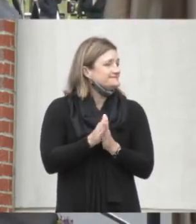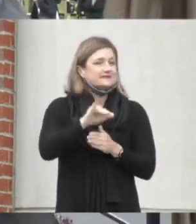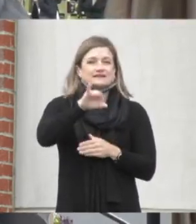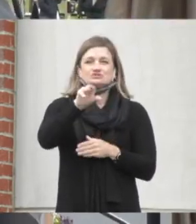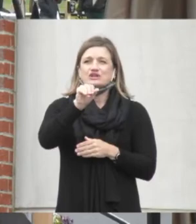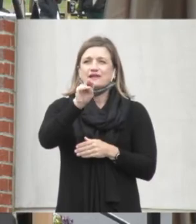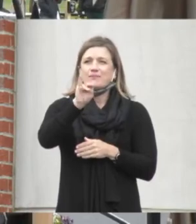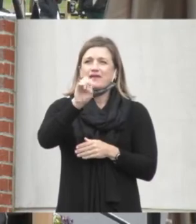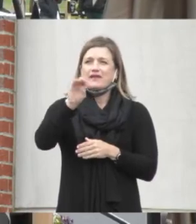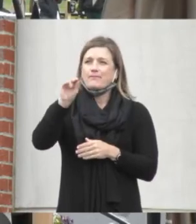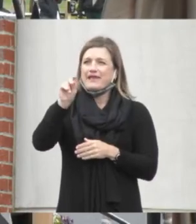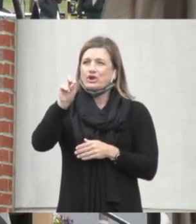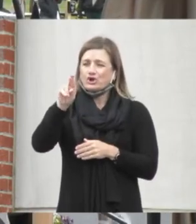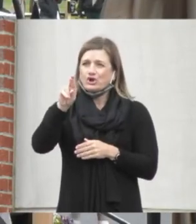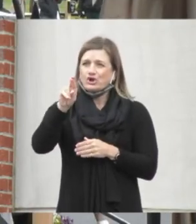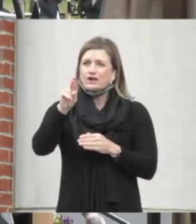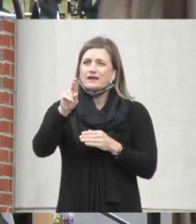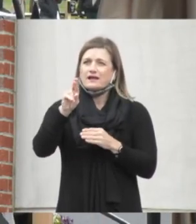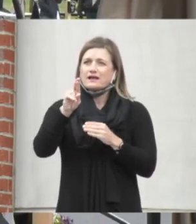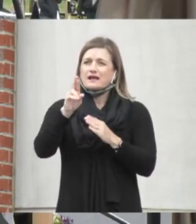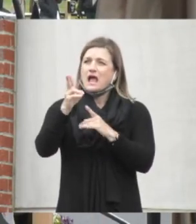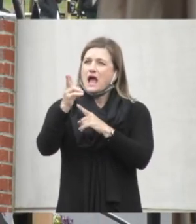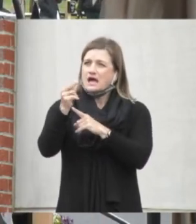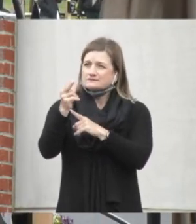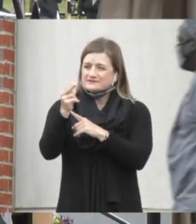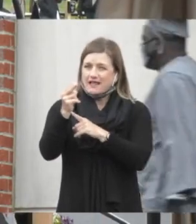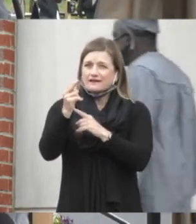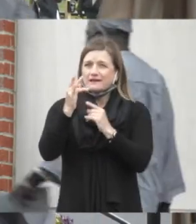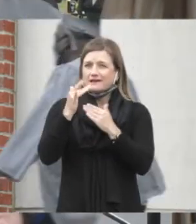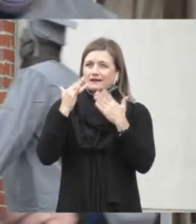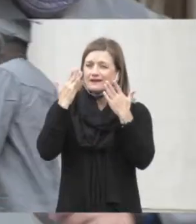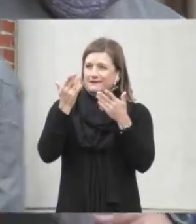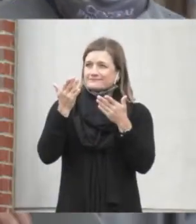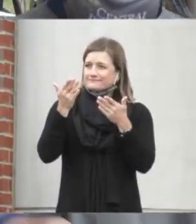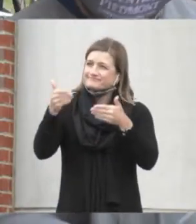Jamie Baker, Hospitality Management.